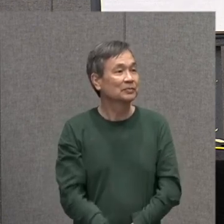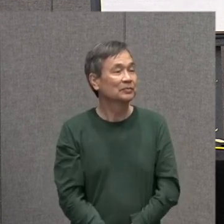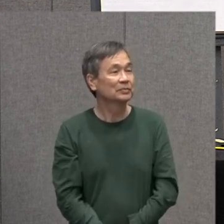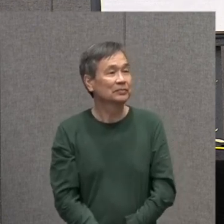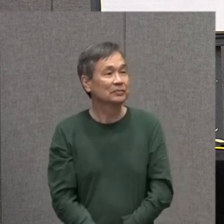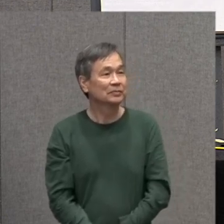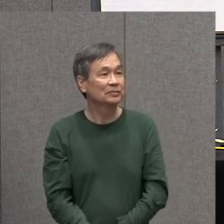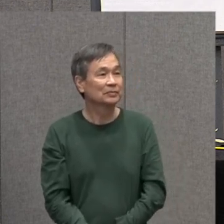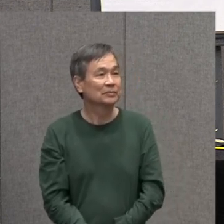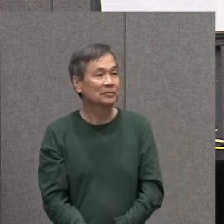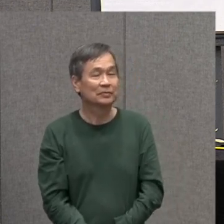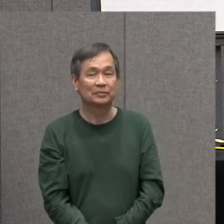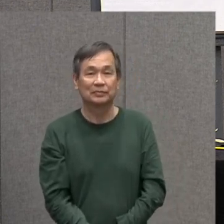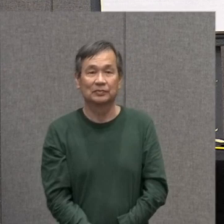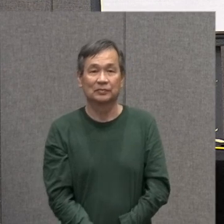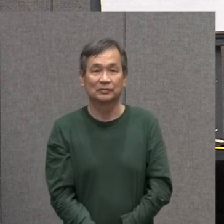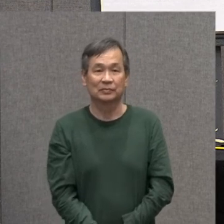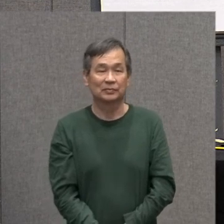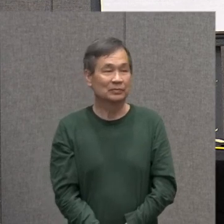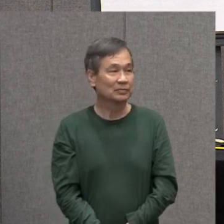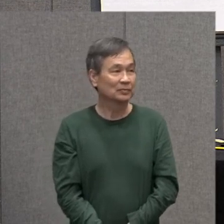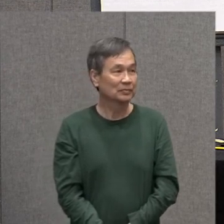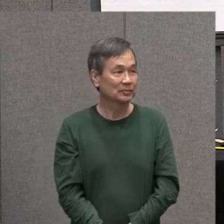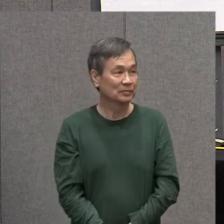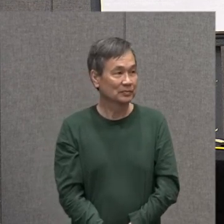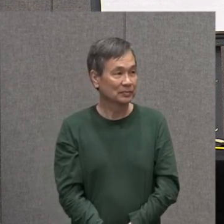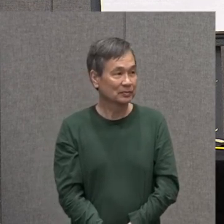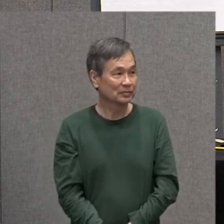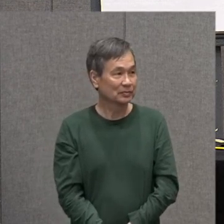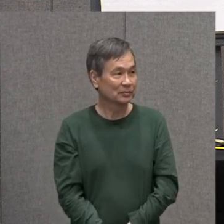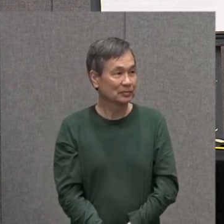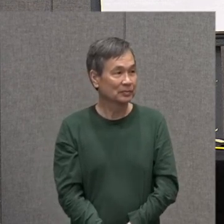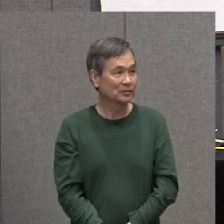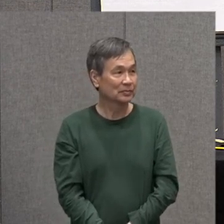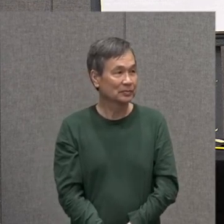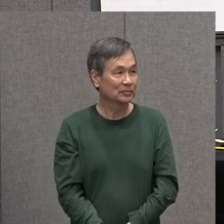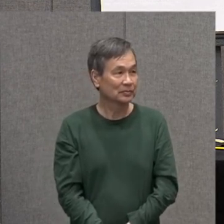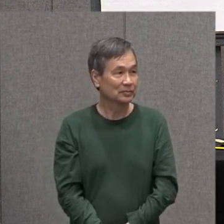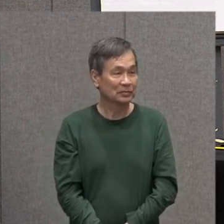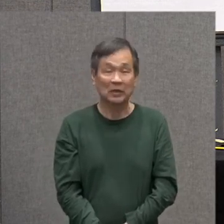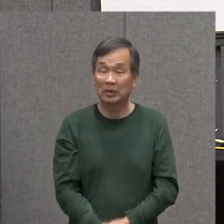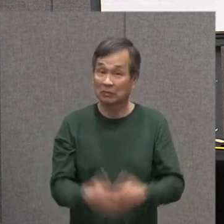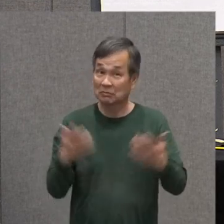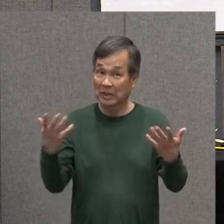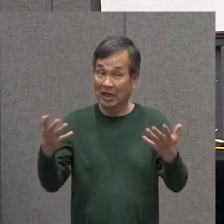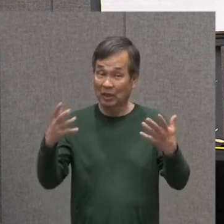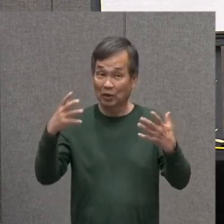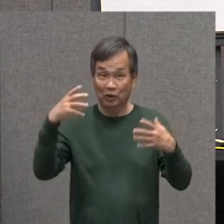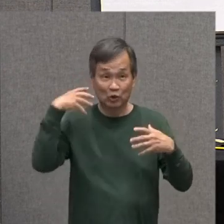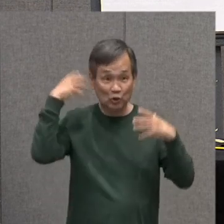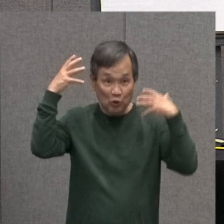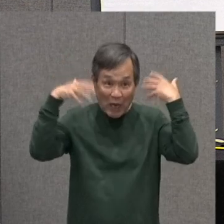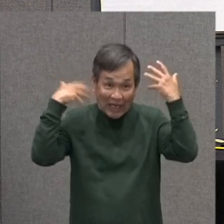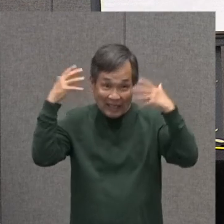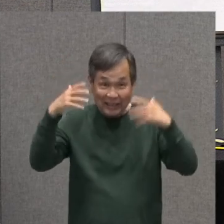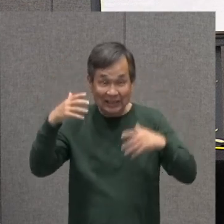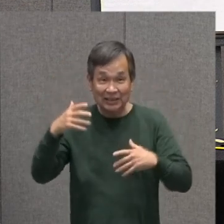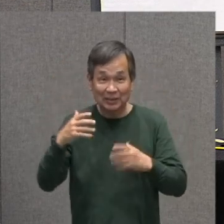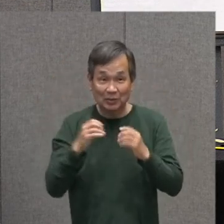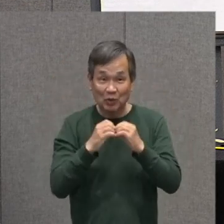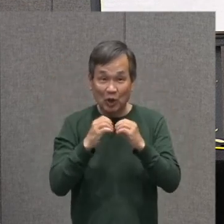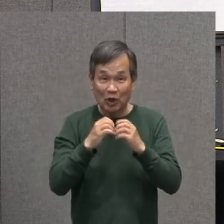I want one over here. Oh, I want one over here, too. It's getting crazier. I got it. I know. That's why I call this lesson Crazy Hats. Oh, I